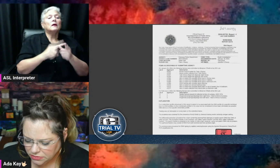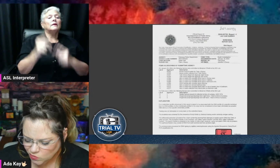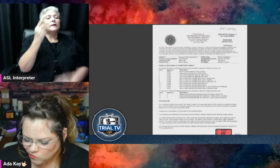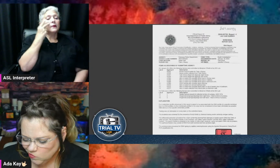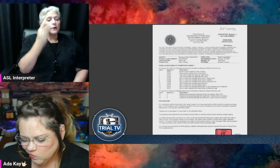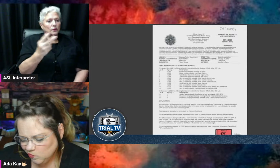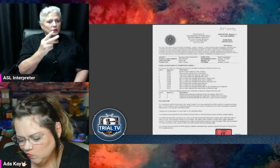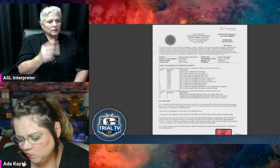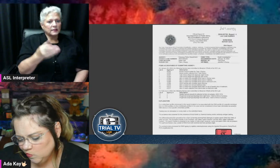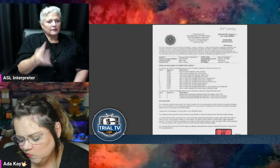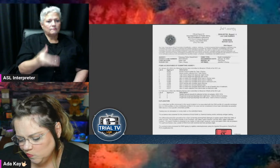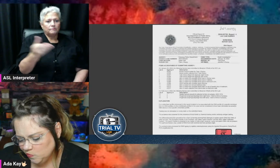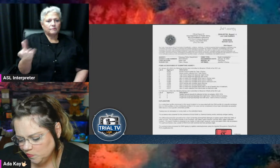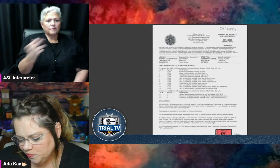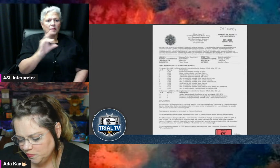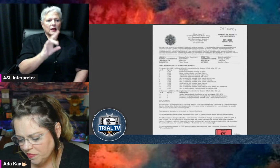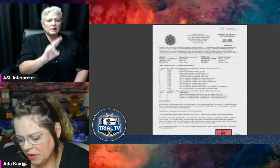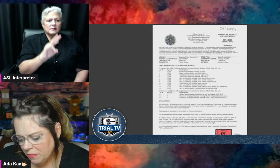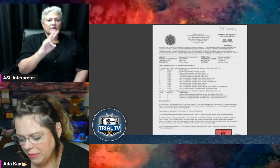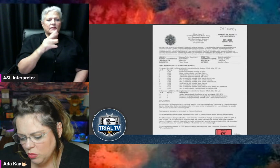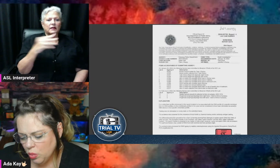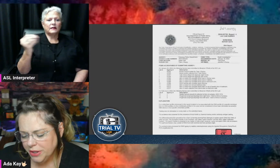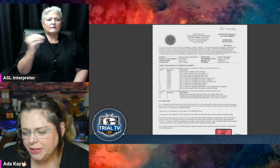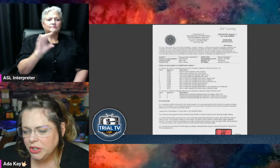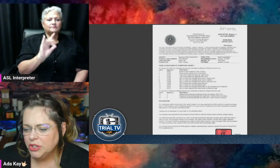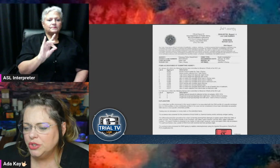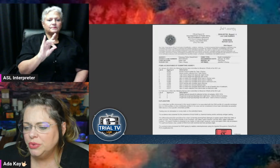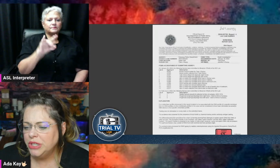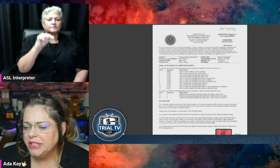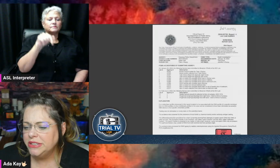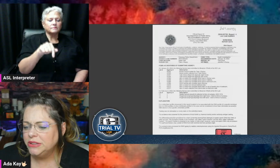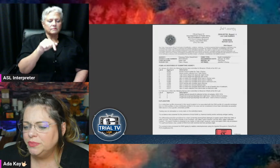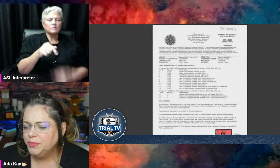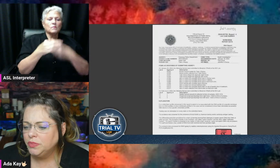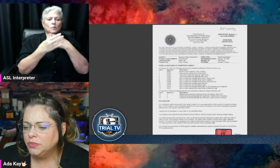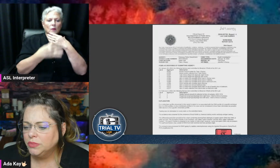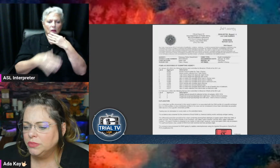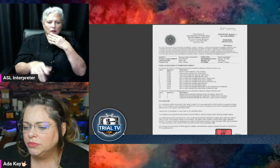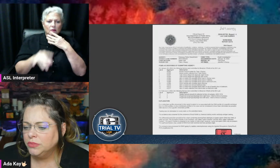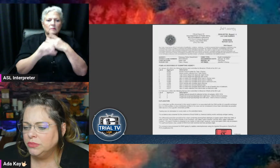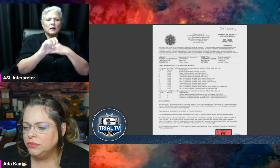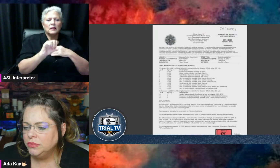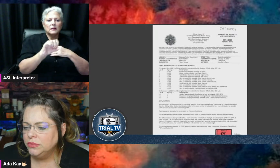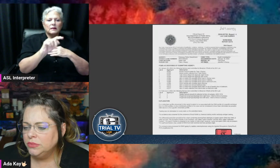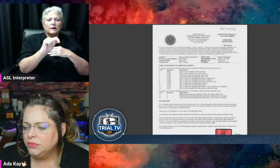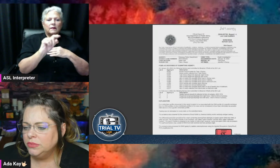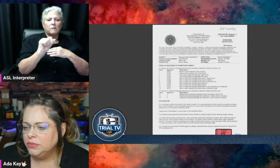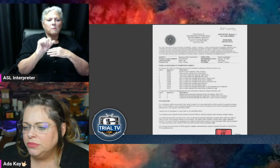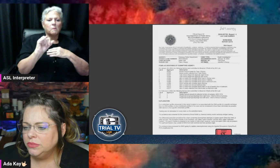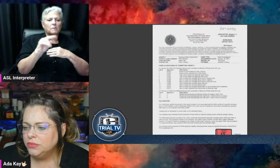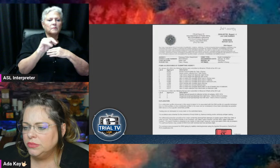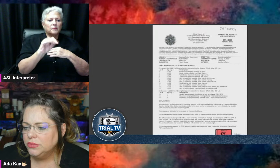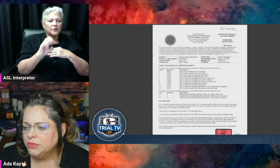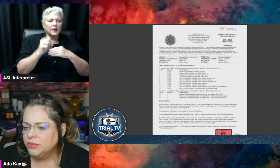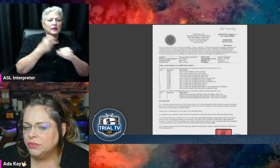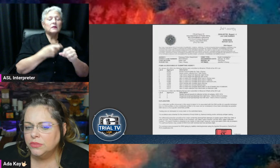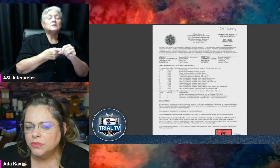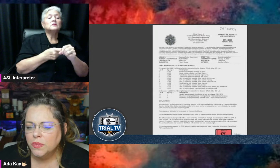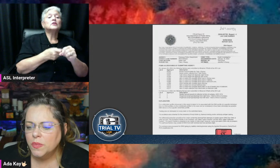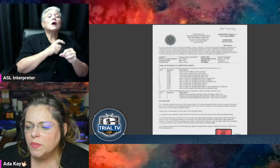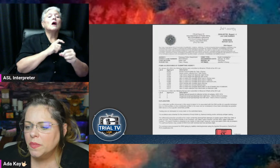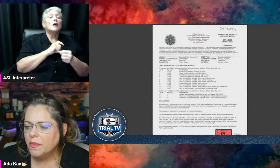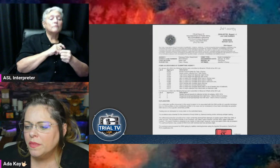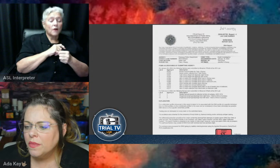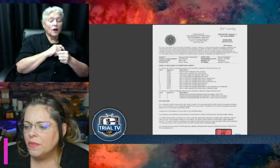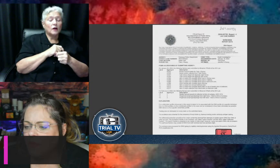Yes. These were blood stains from the dining room and from the hallway, is that correct? That's what they're labeled